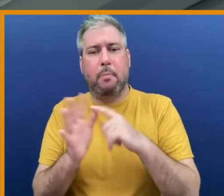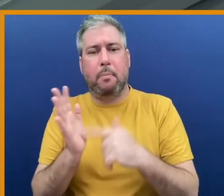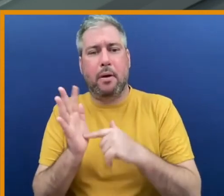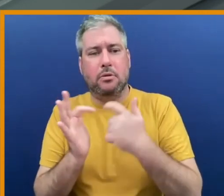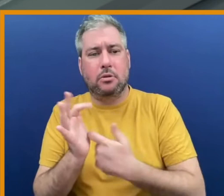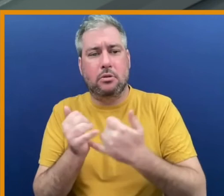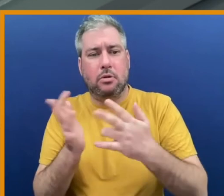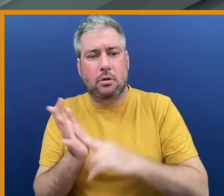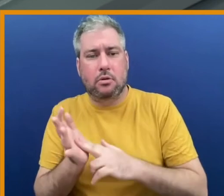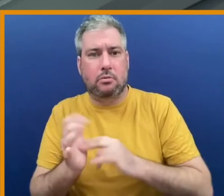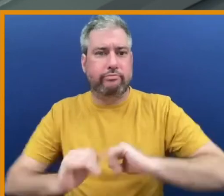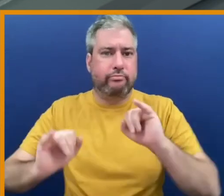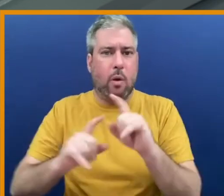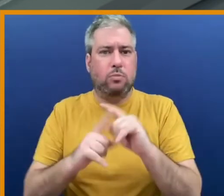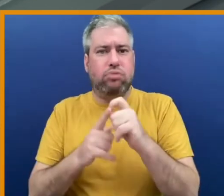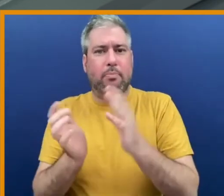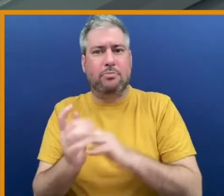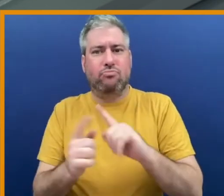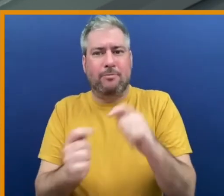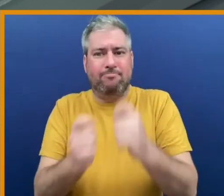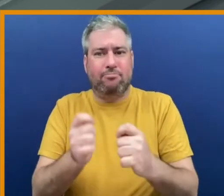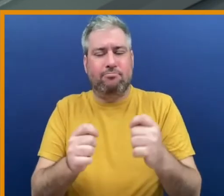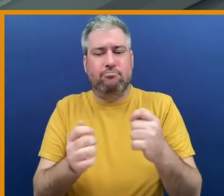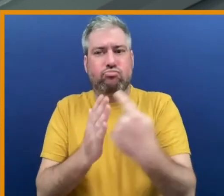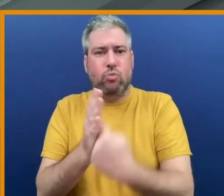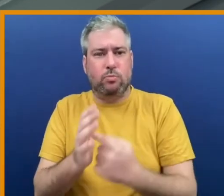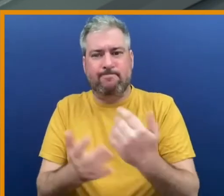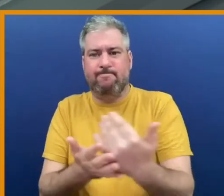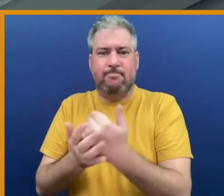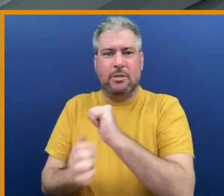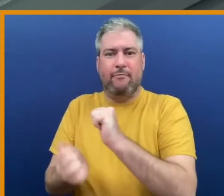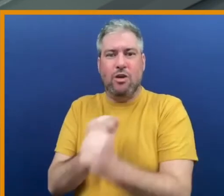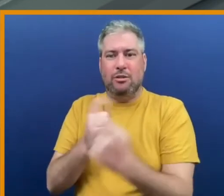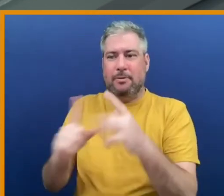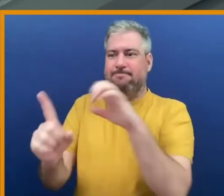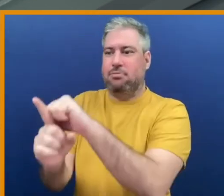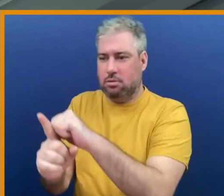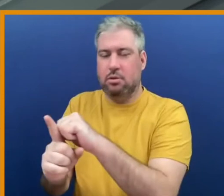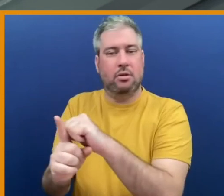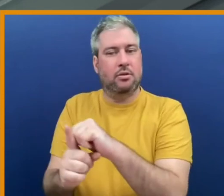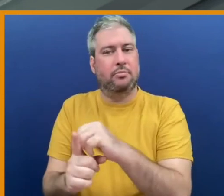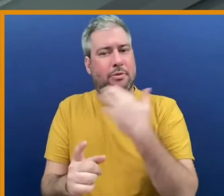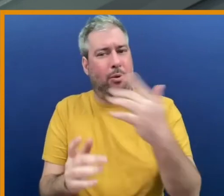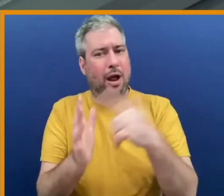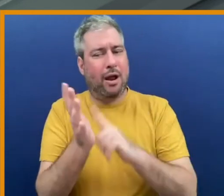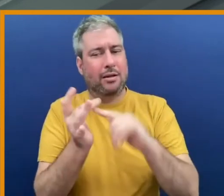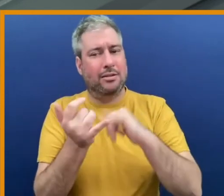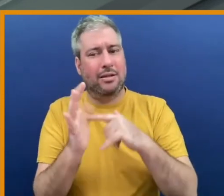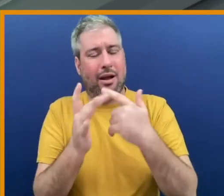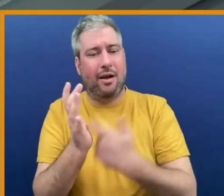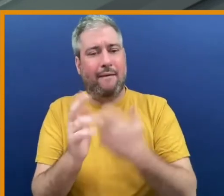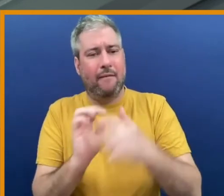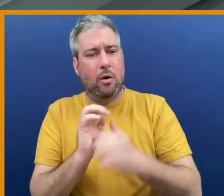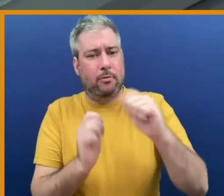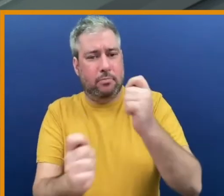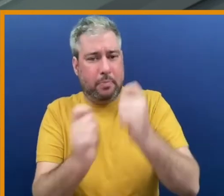your amendment, reminding us that despite the seriousness of the terrible situation in Ukraine, it's more important than ever